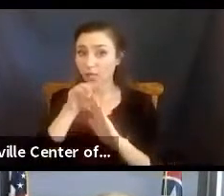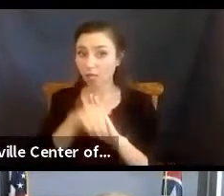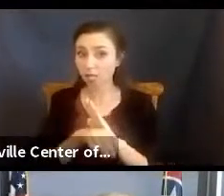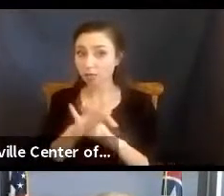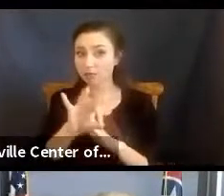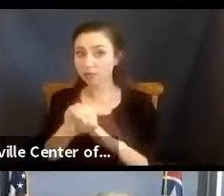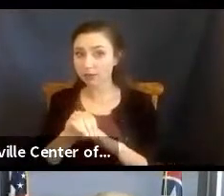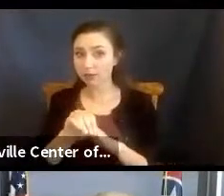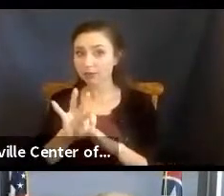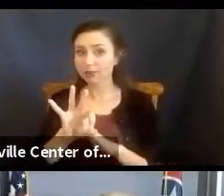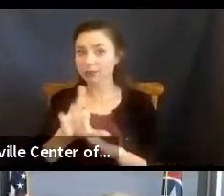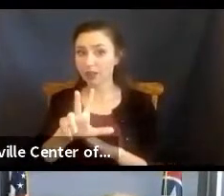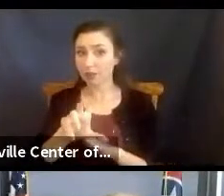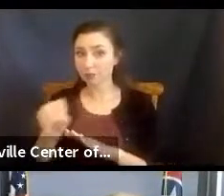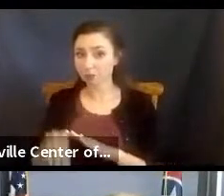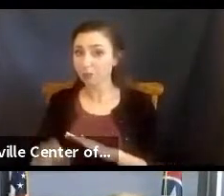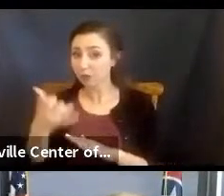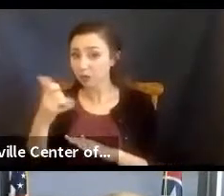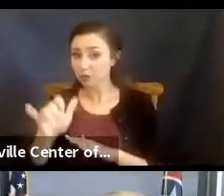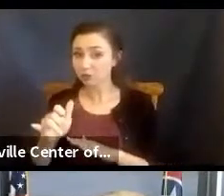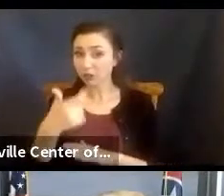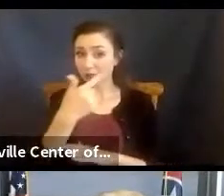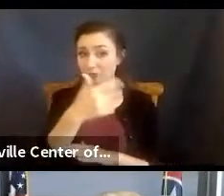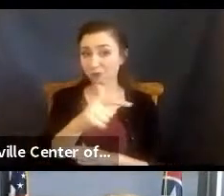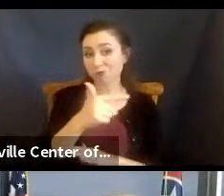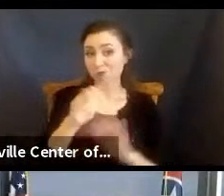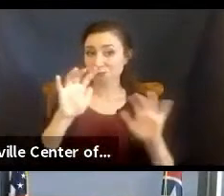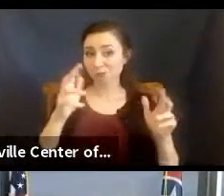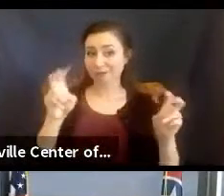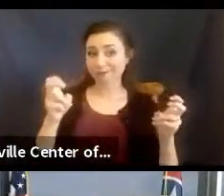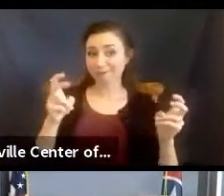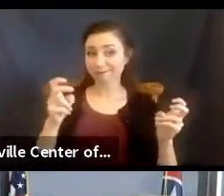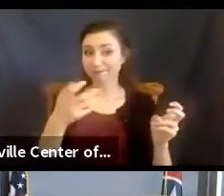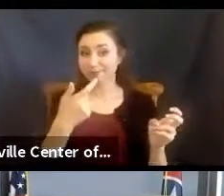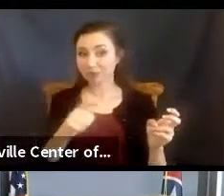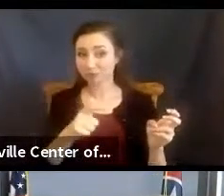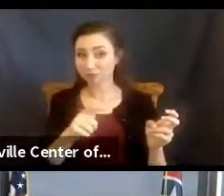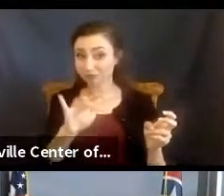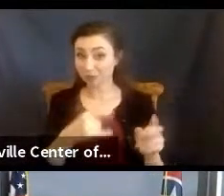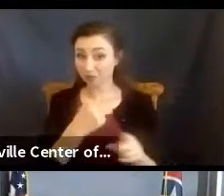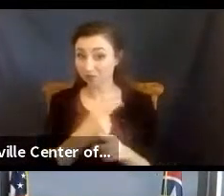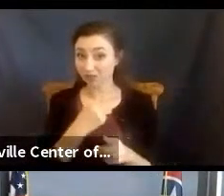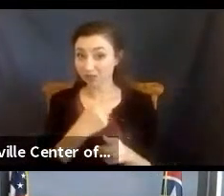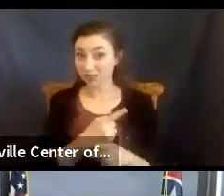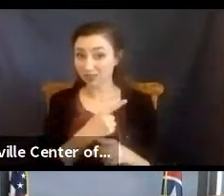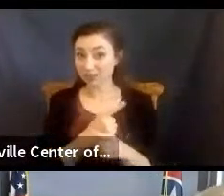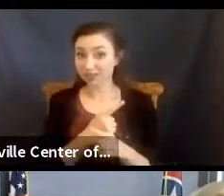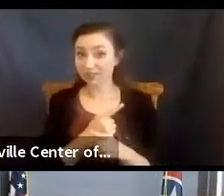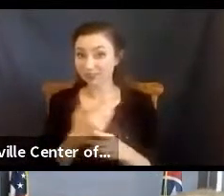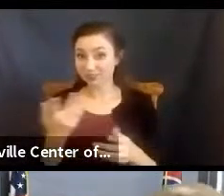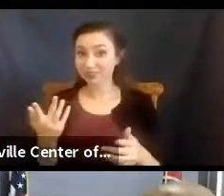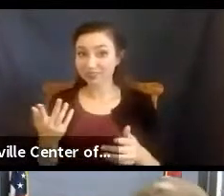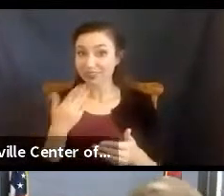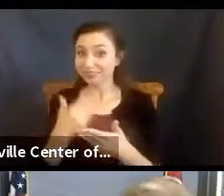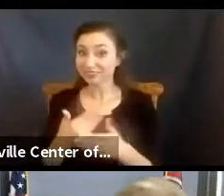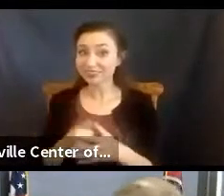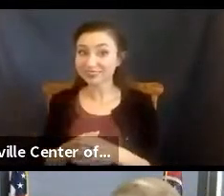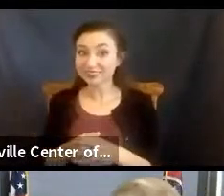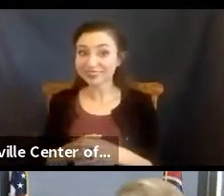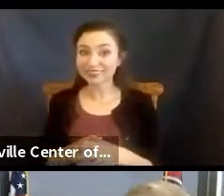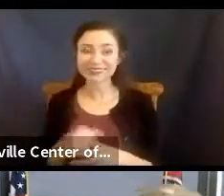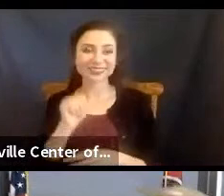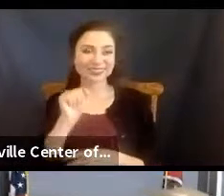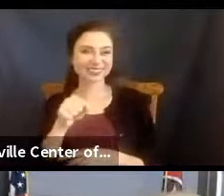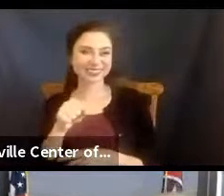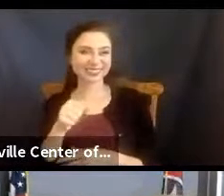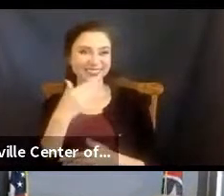that 93%. You're still in the green zone. Is that's my understanding. So that's good. Yes,